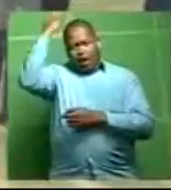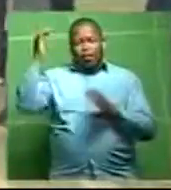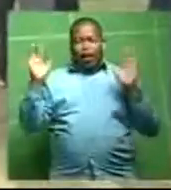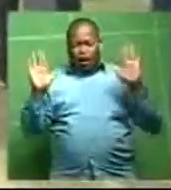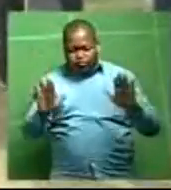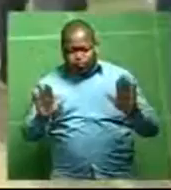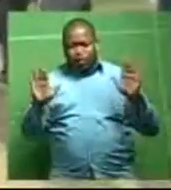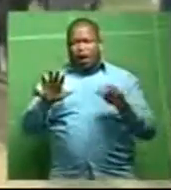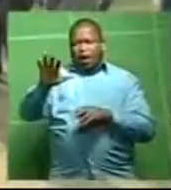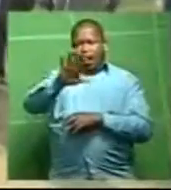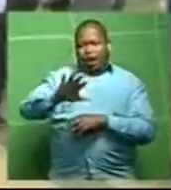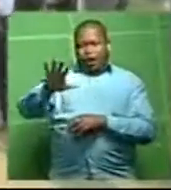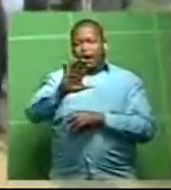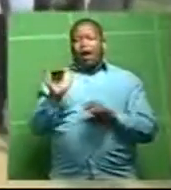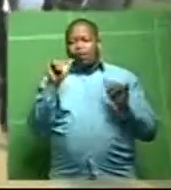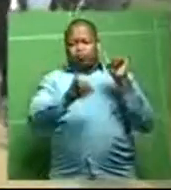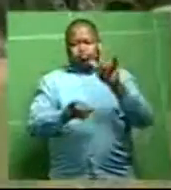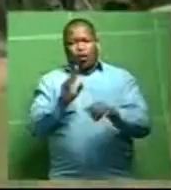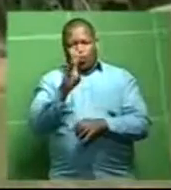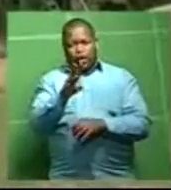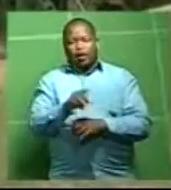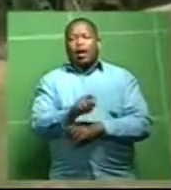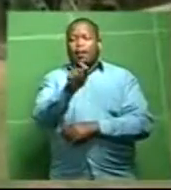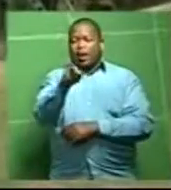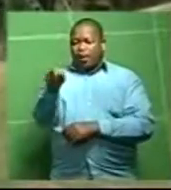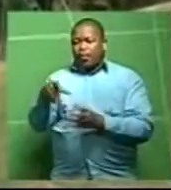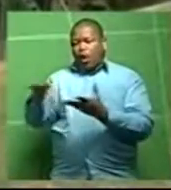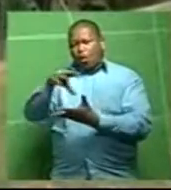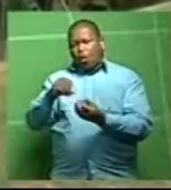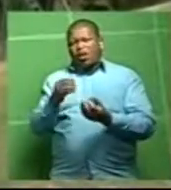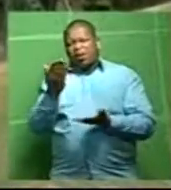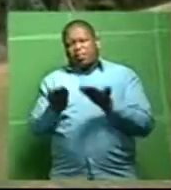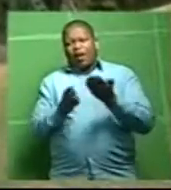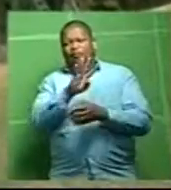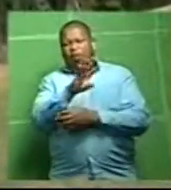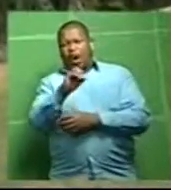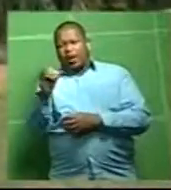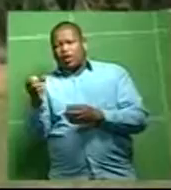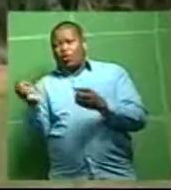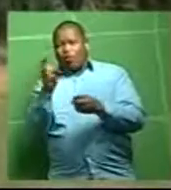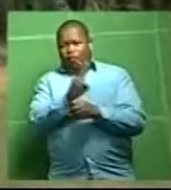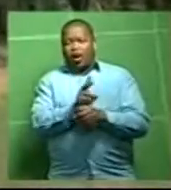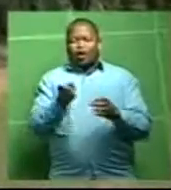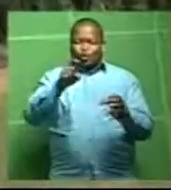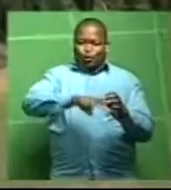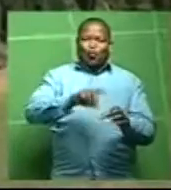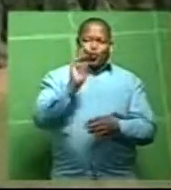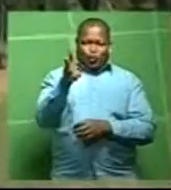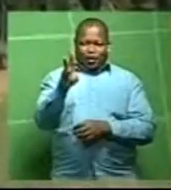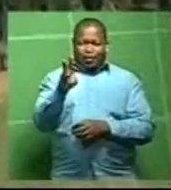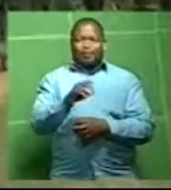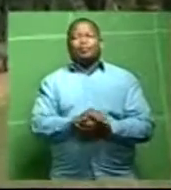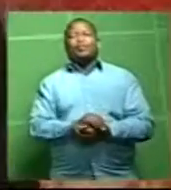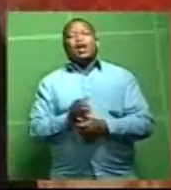mini emakuluini lamane Kanji upinze wataza nangeti mali letita ujala lelua Nulabo labata ungenela lenze be